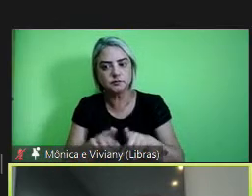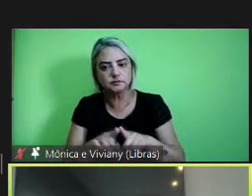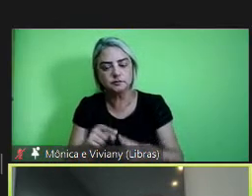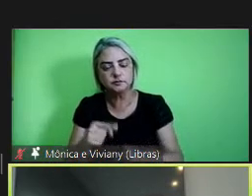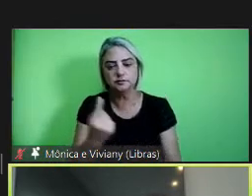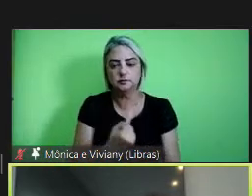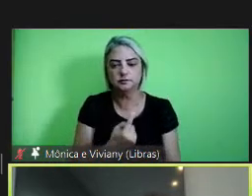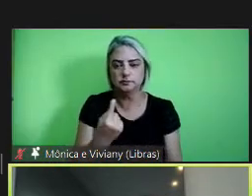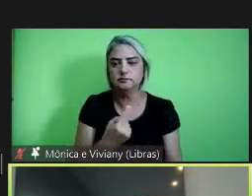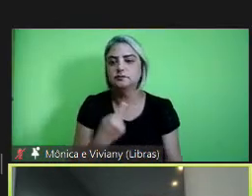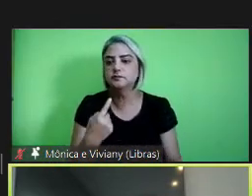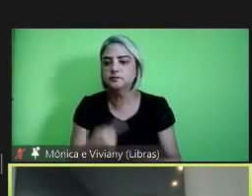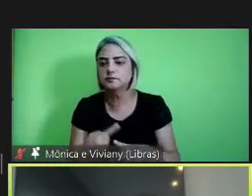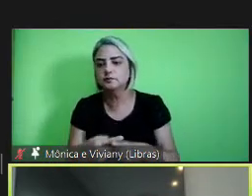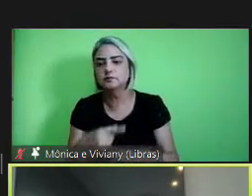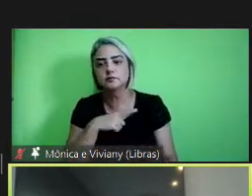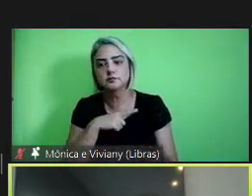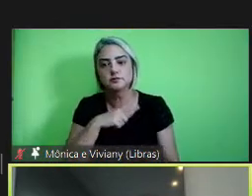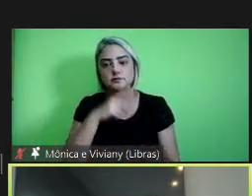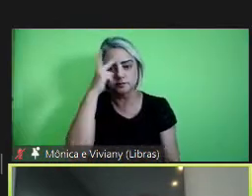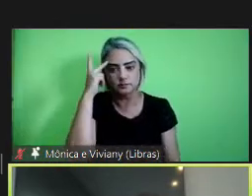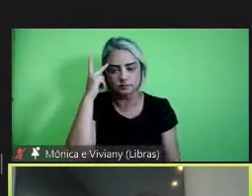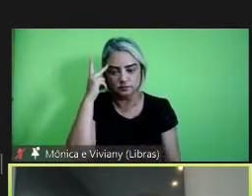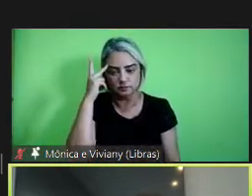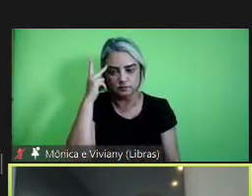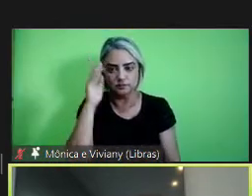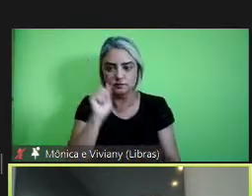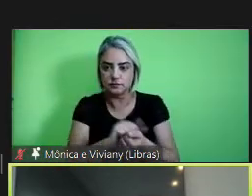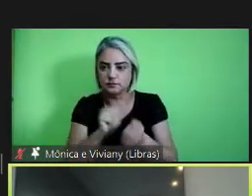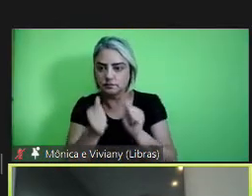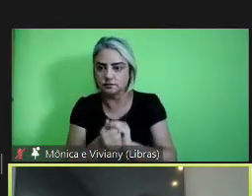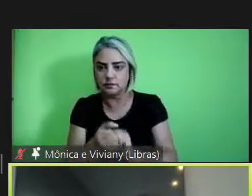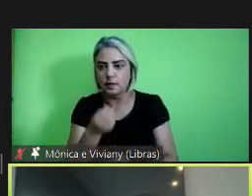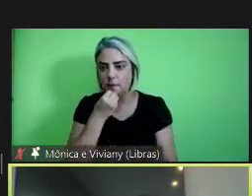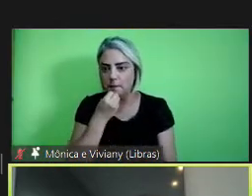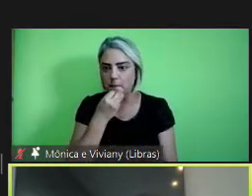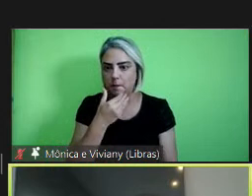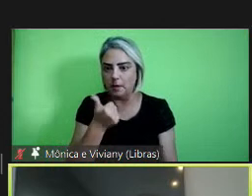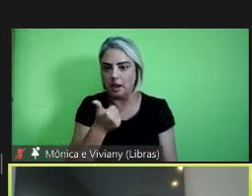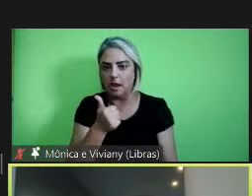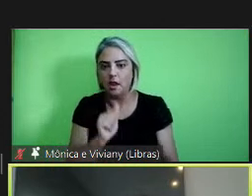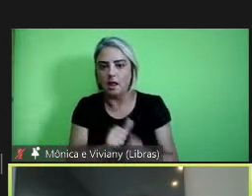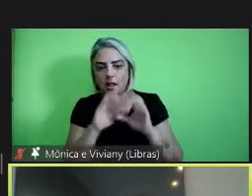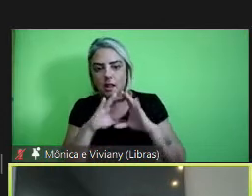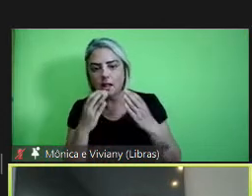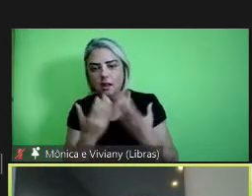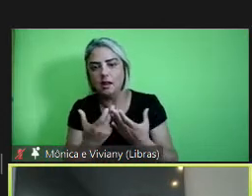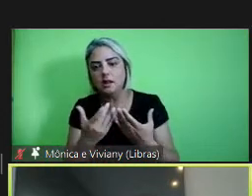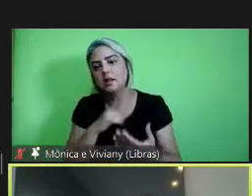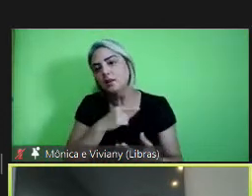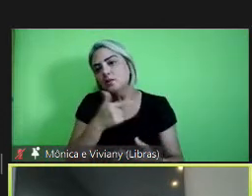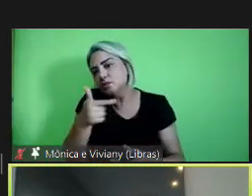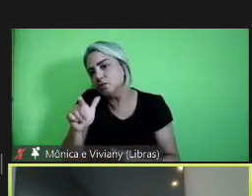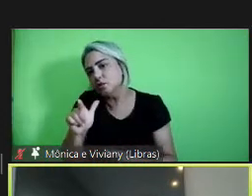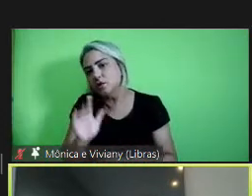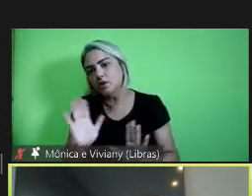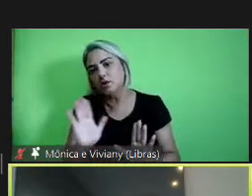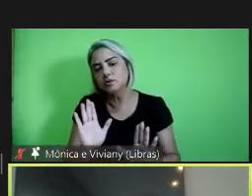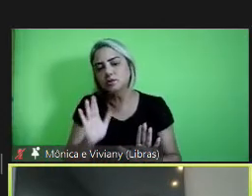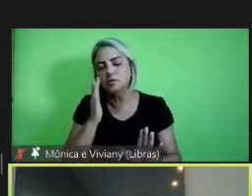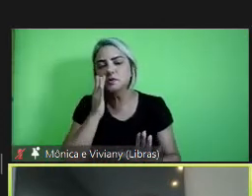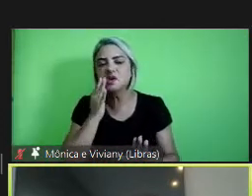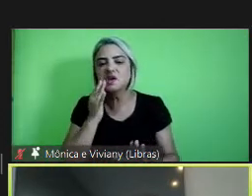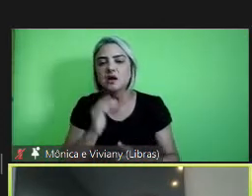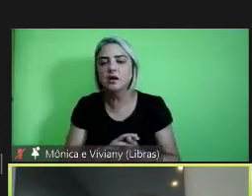in collective offers as well as individual offers of service. And some users